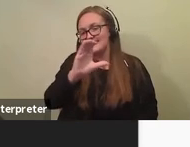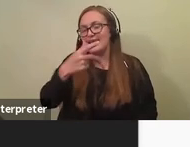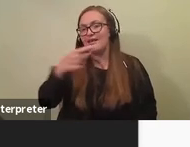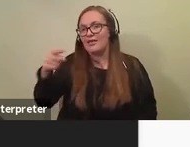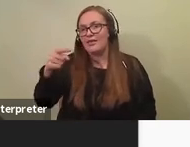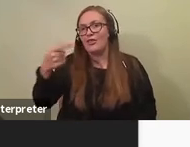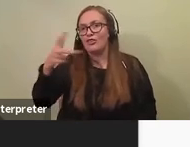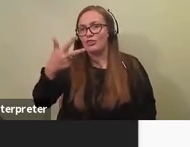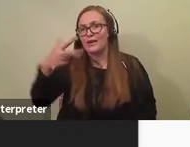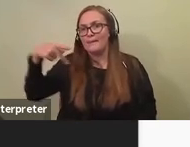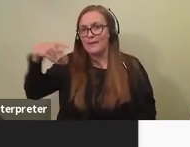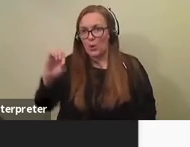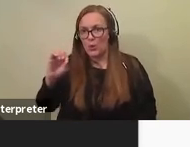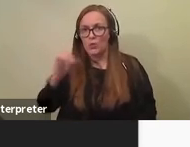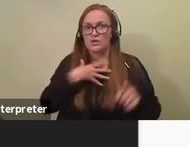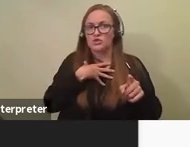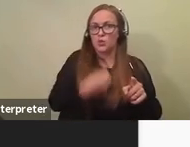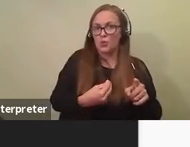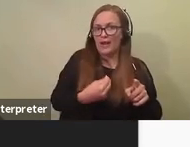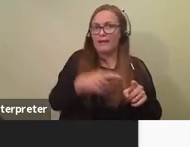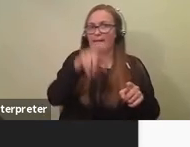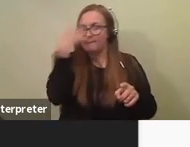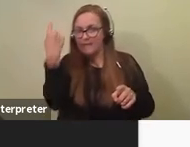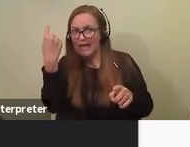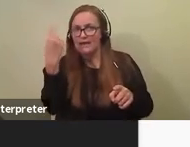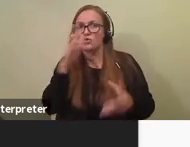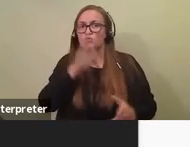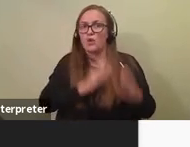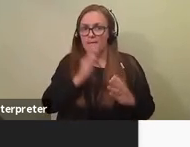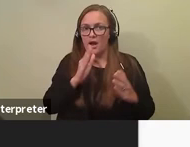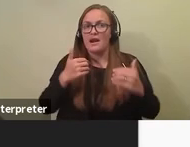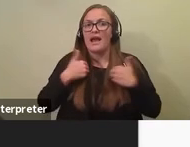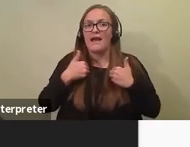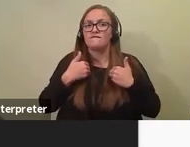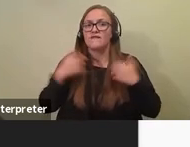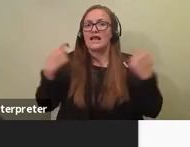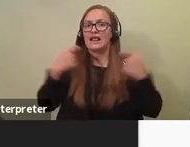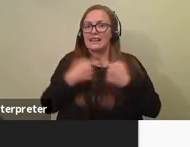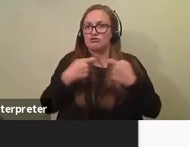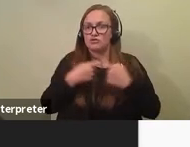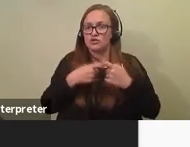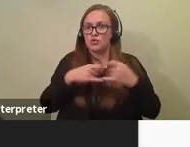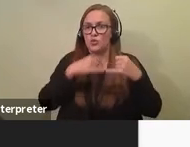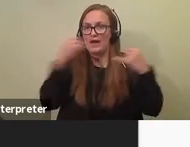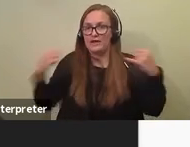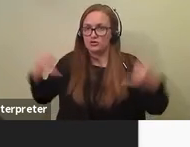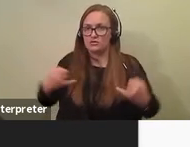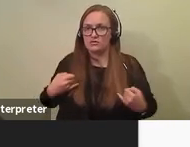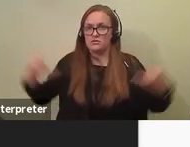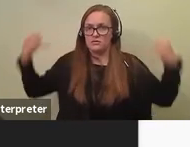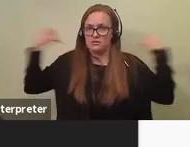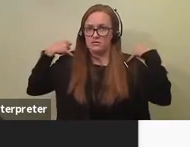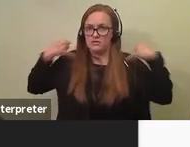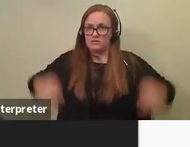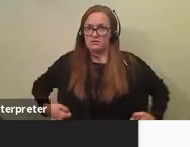that is white and black, and it has electrical wires going into its shoulders and also around its hips. And this robot